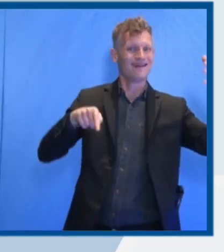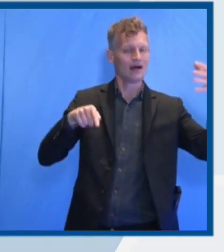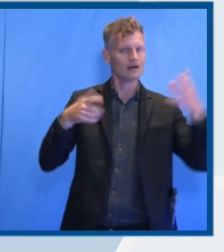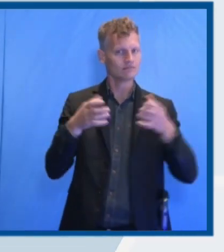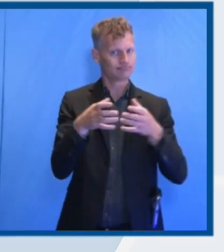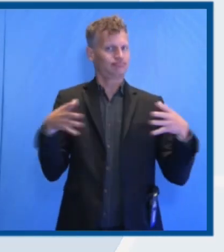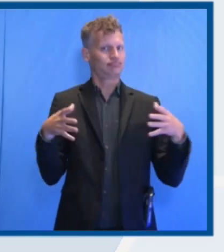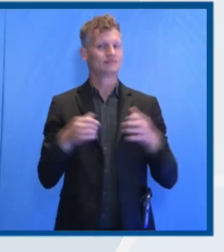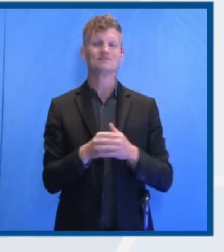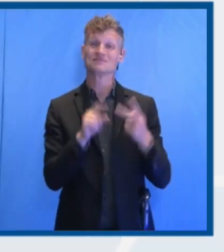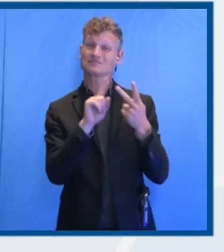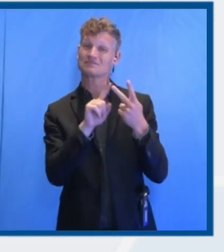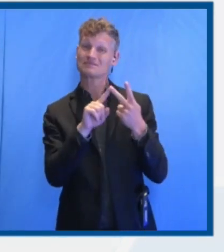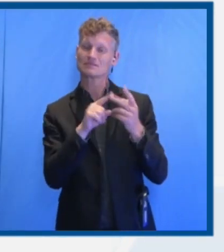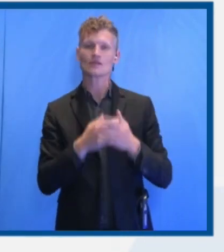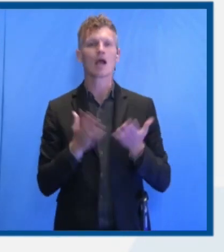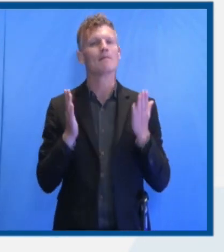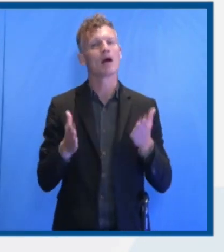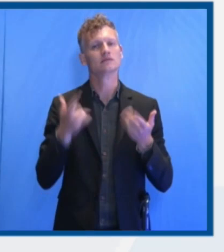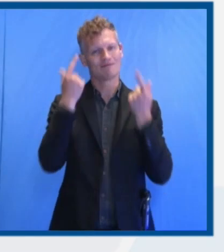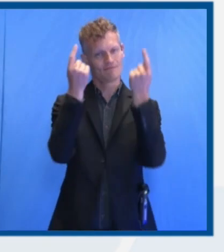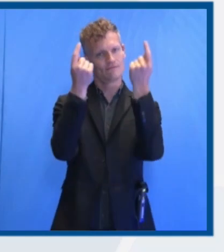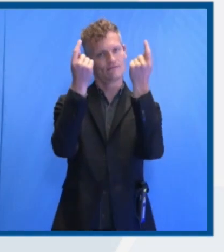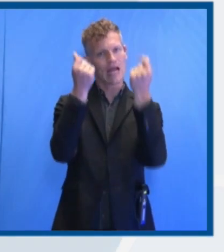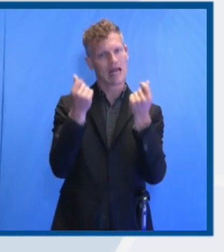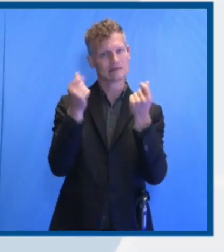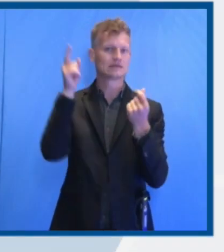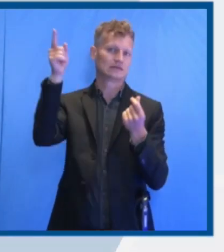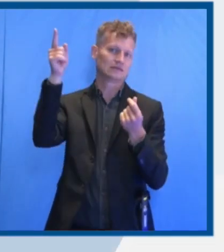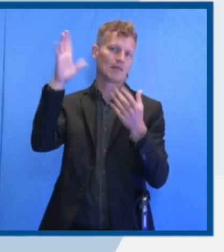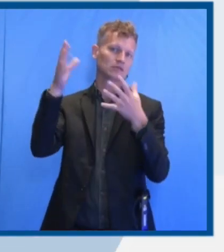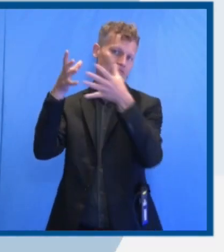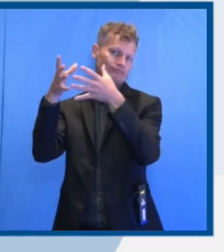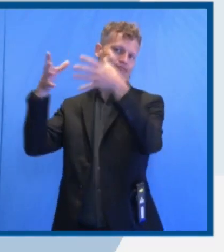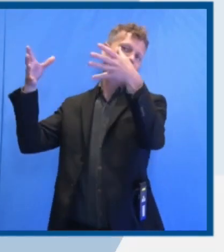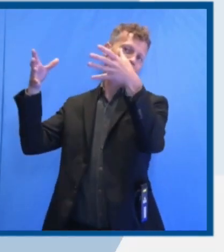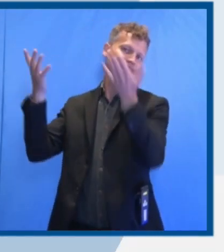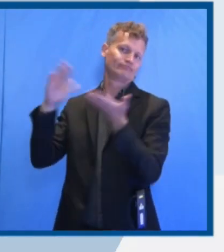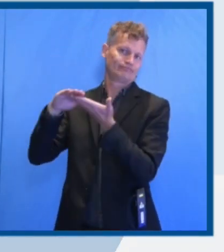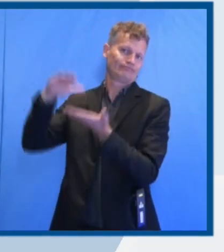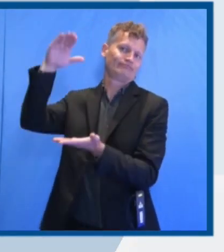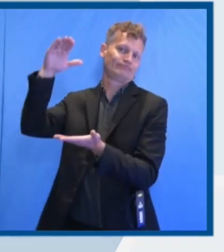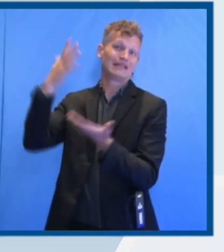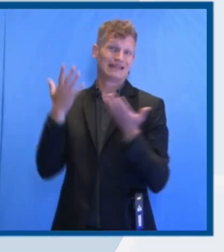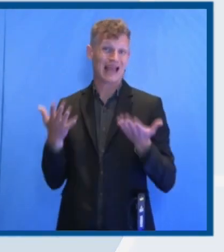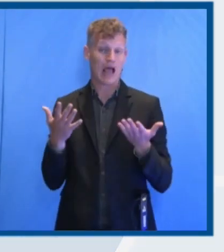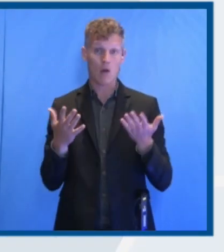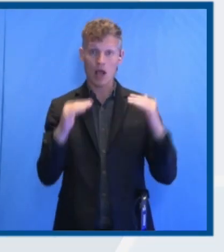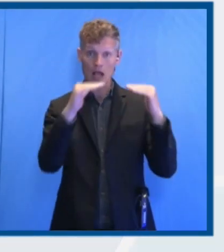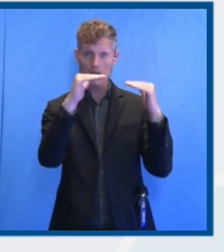we also need to leverage the finance sector. The finance gap will be 4.1 trillion